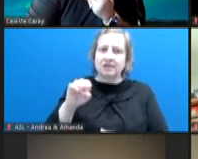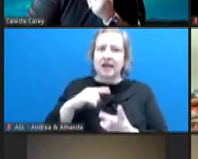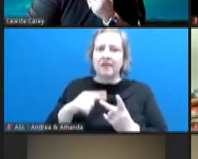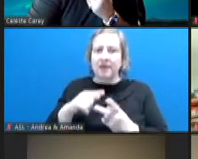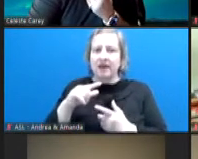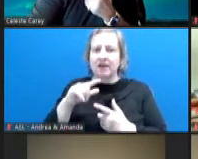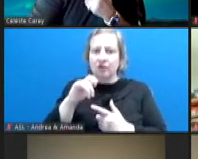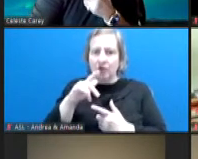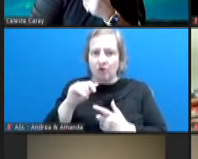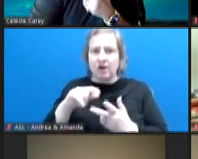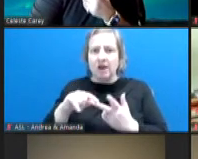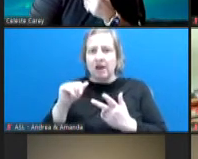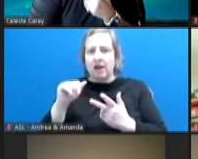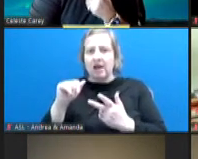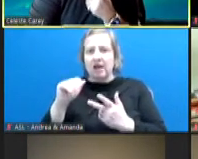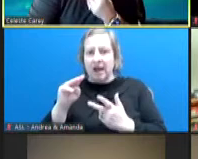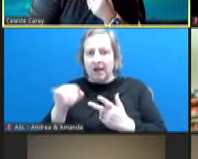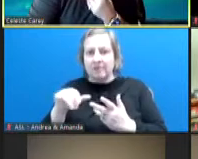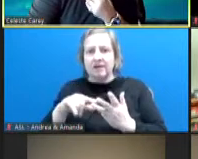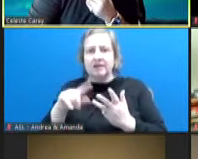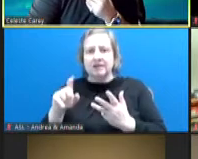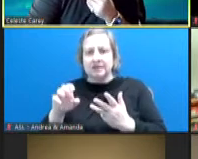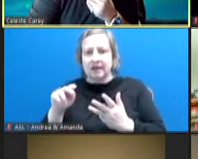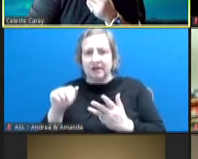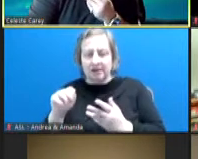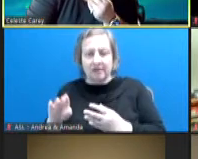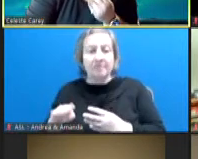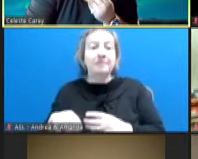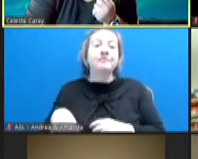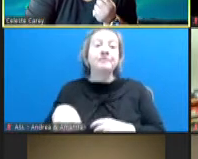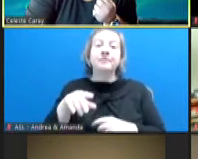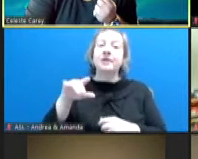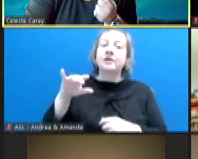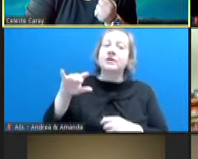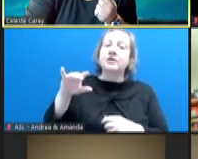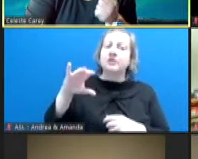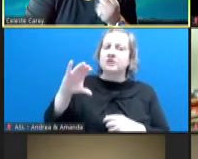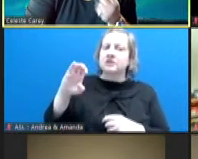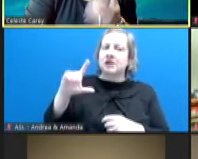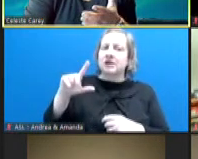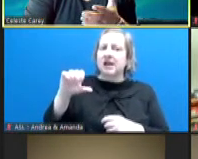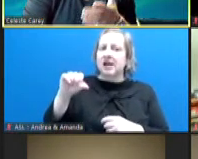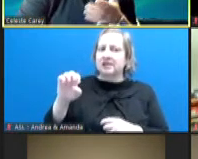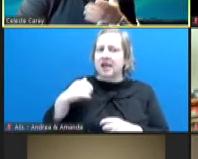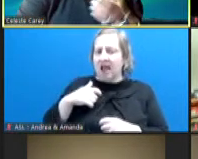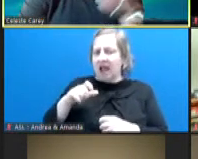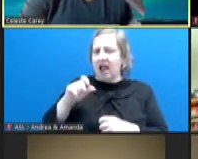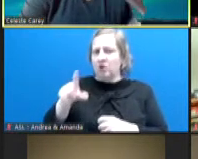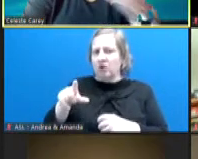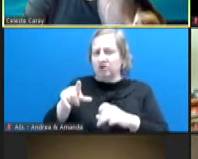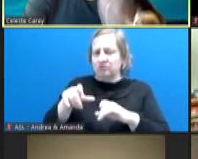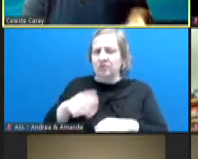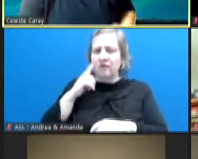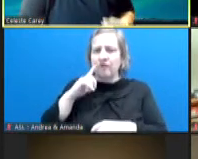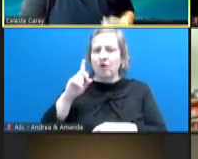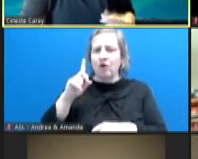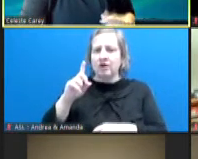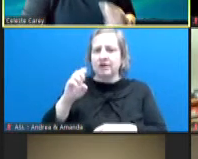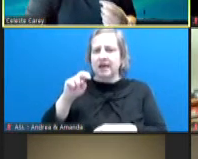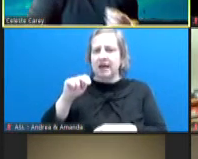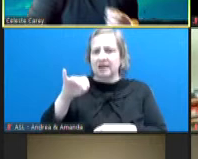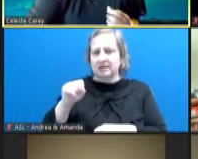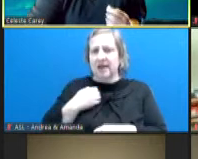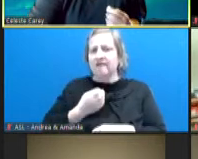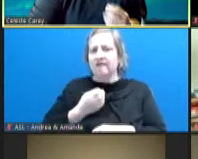Amy, and Zainab. Hi, Judith, I threw a question in there for Dennis, but I have a couple of other questions